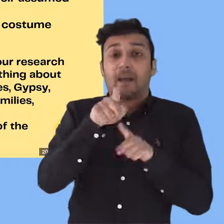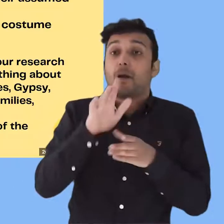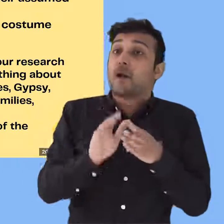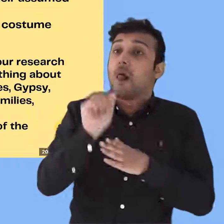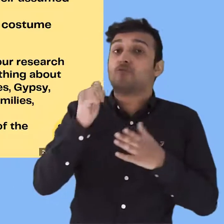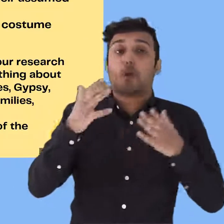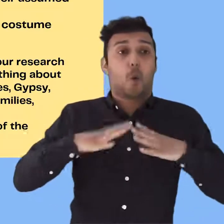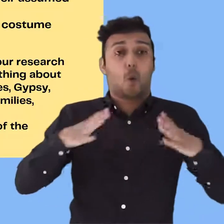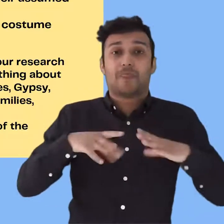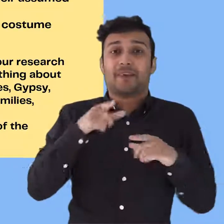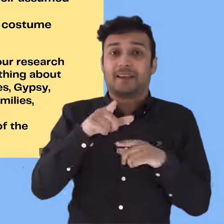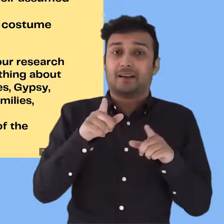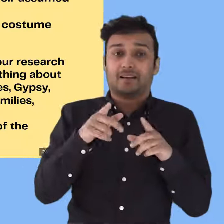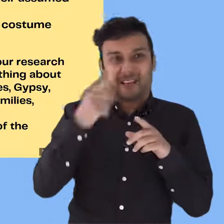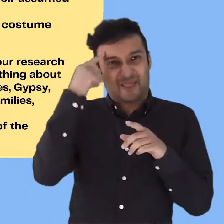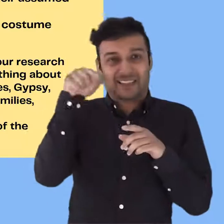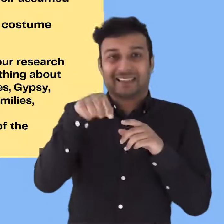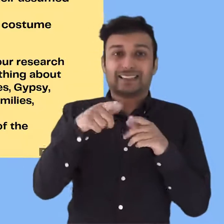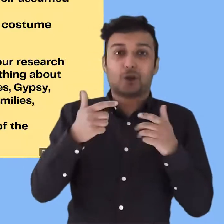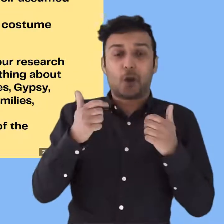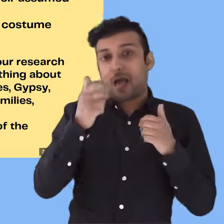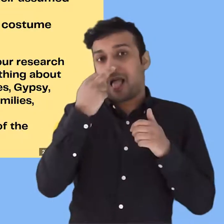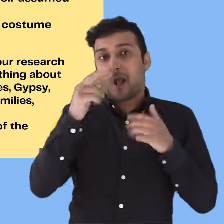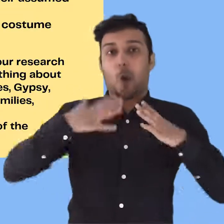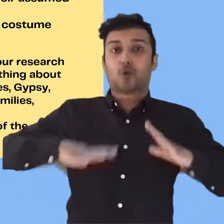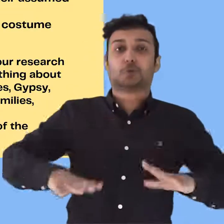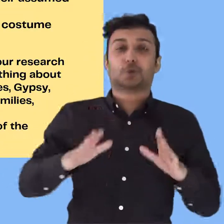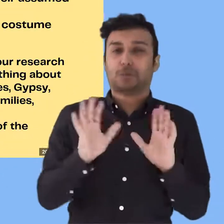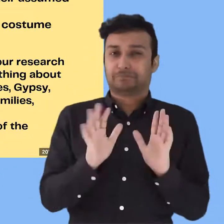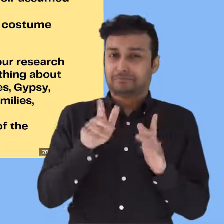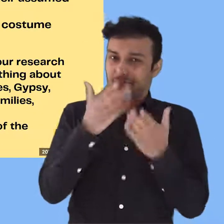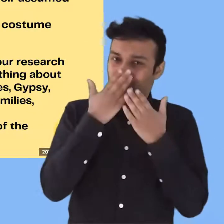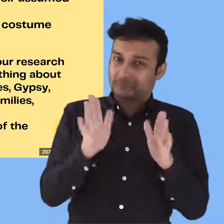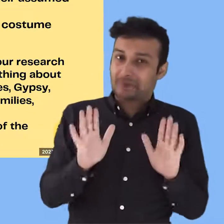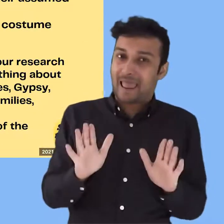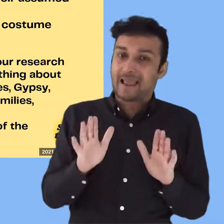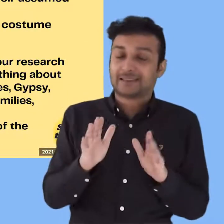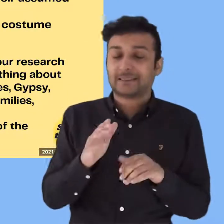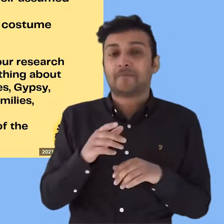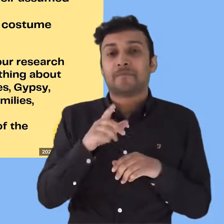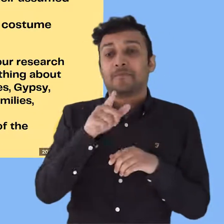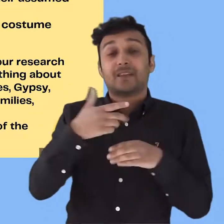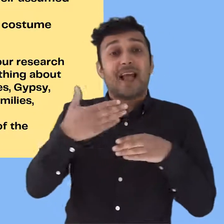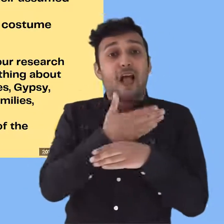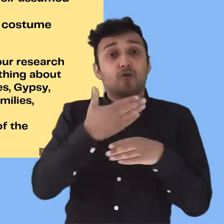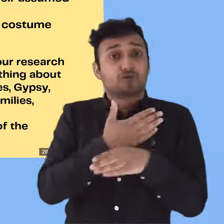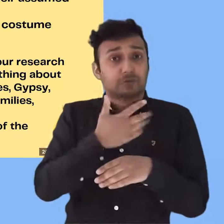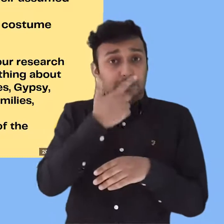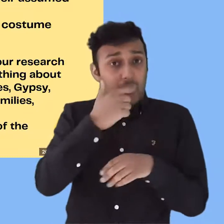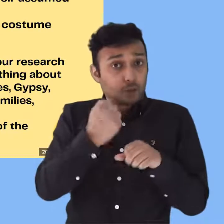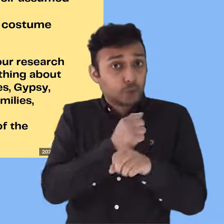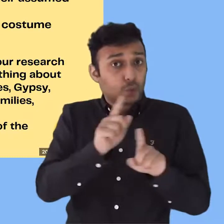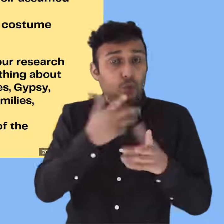And action points, things that you can do to celebrate cultural diversity. Do plan ahead for cultural celebrations and do